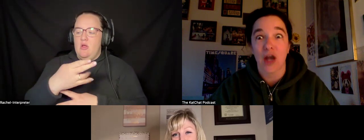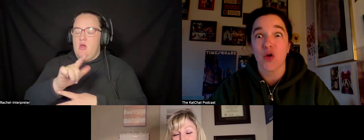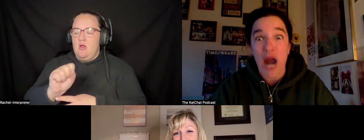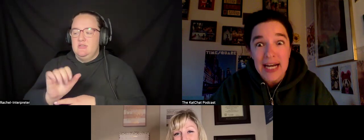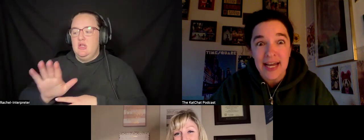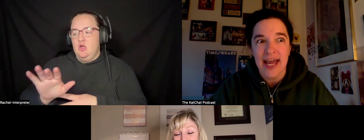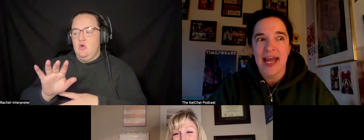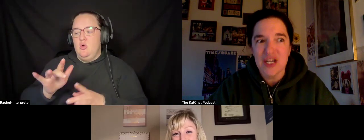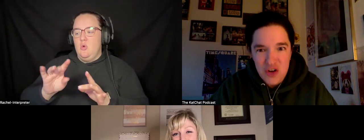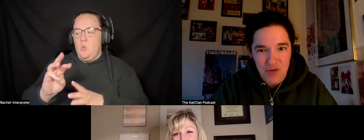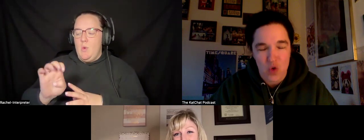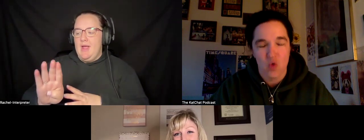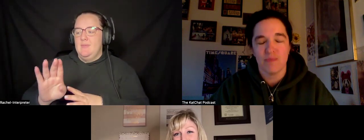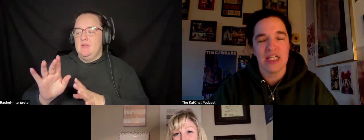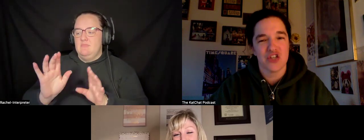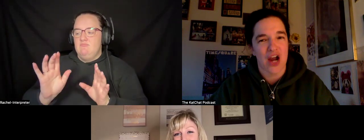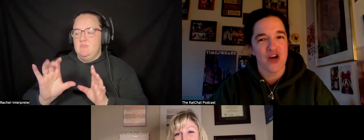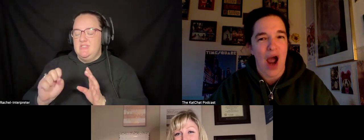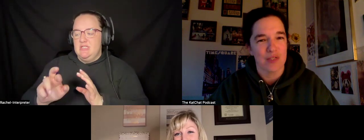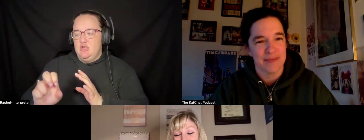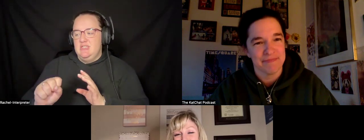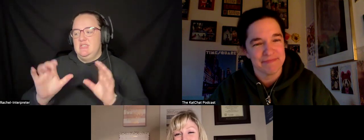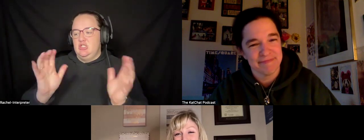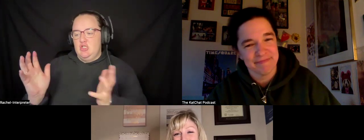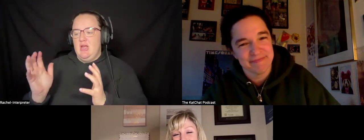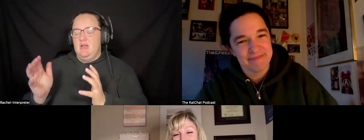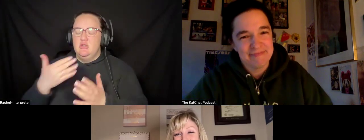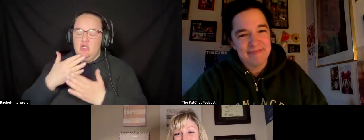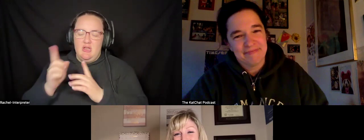great and great interviews. Please check them out.